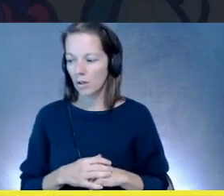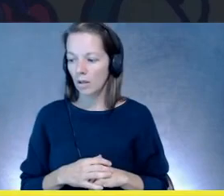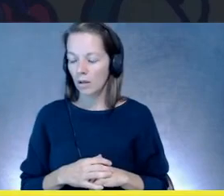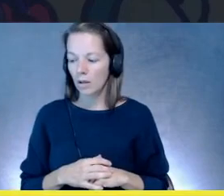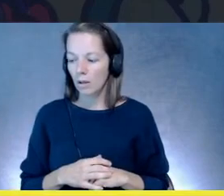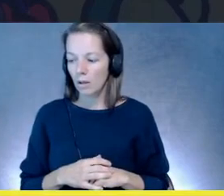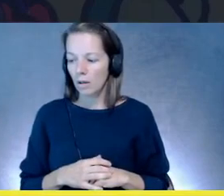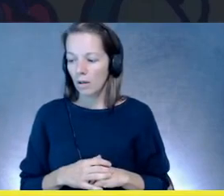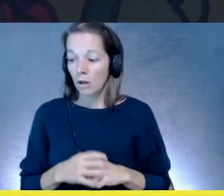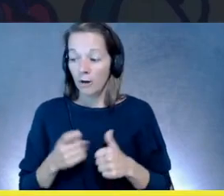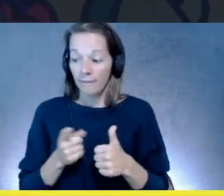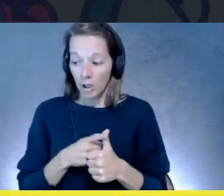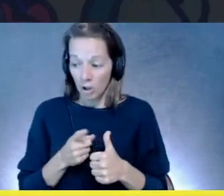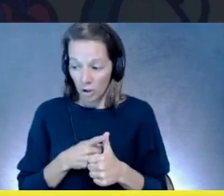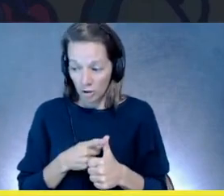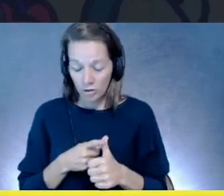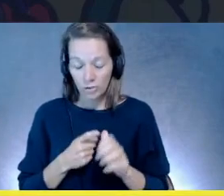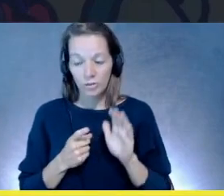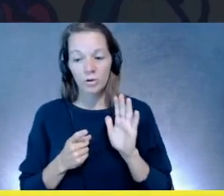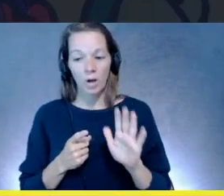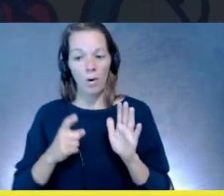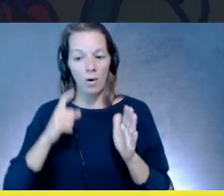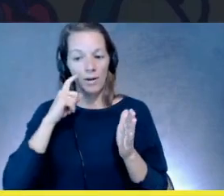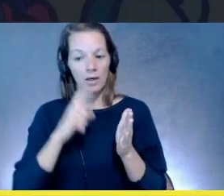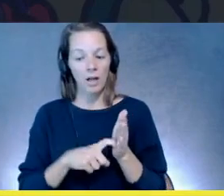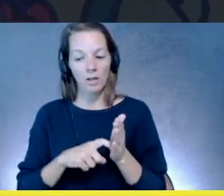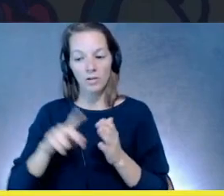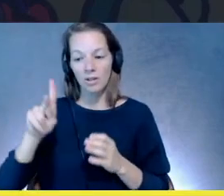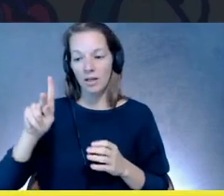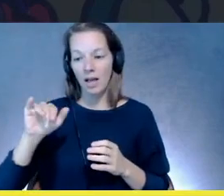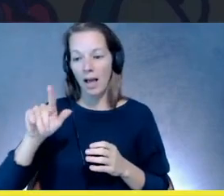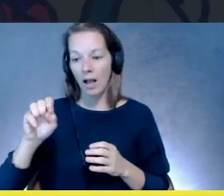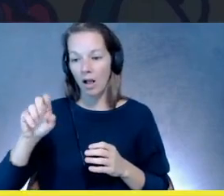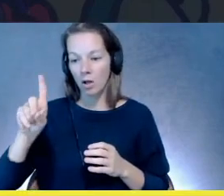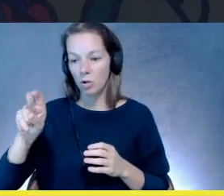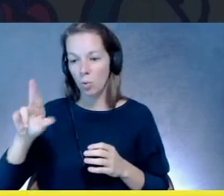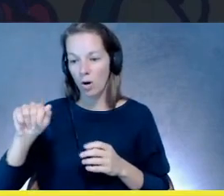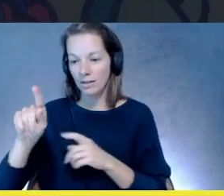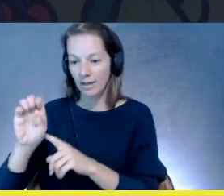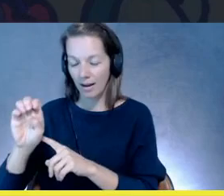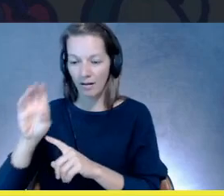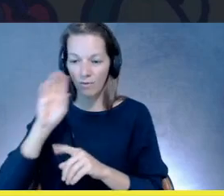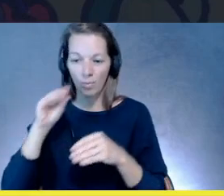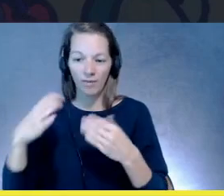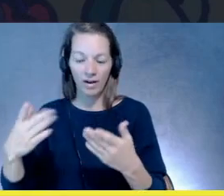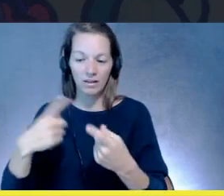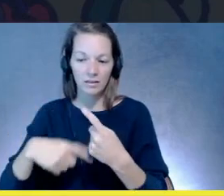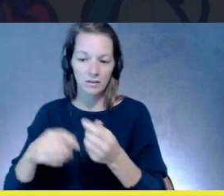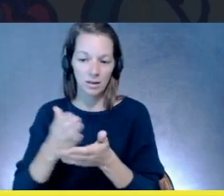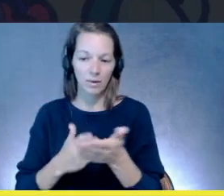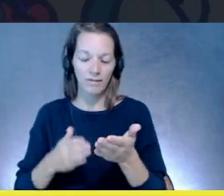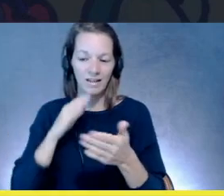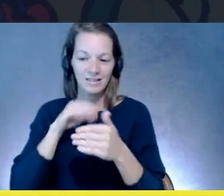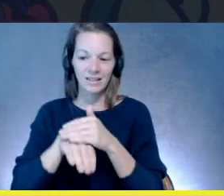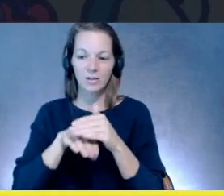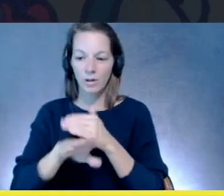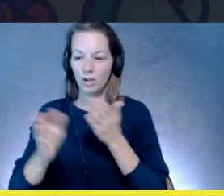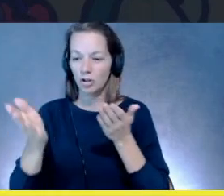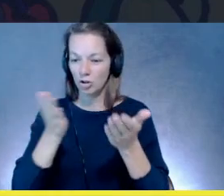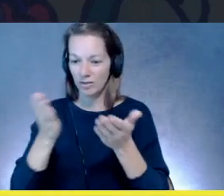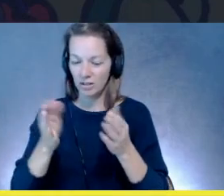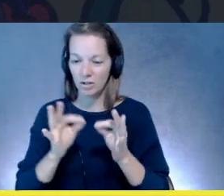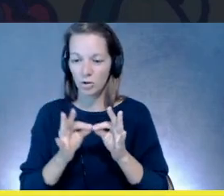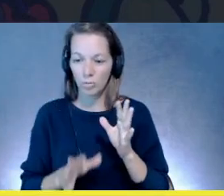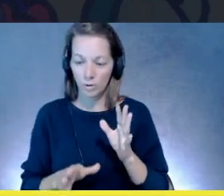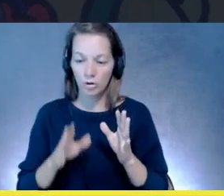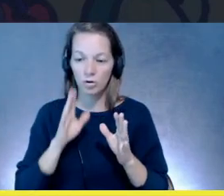First of all, I do want to acknowledge Kyle Duarte for providing some of this accessibility services. Our interpreters were